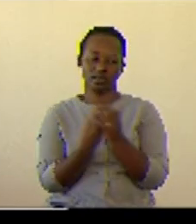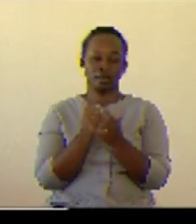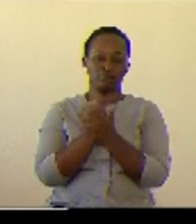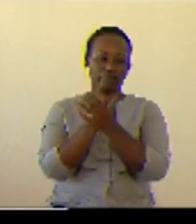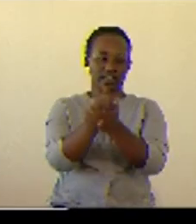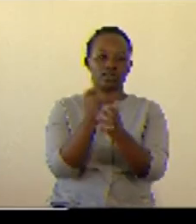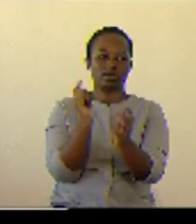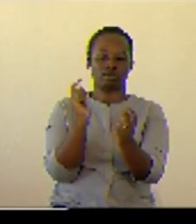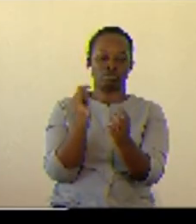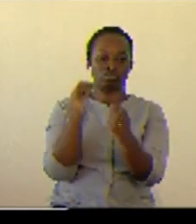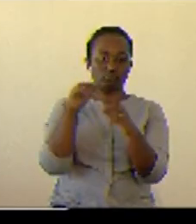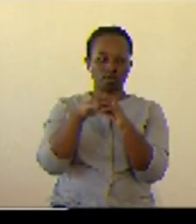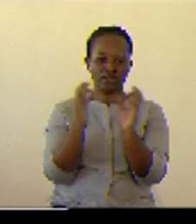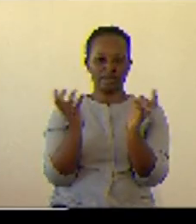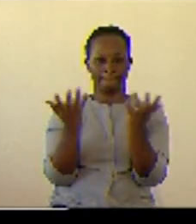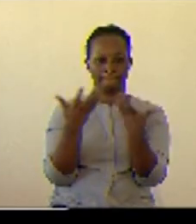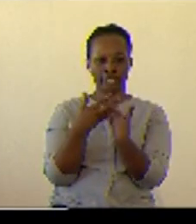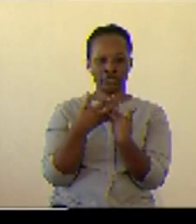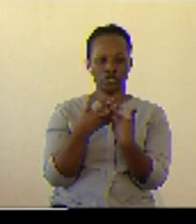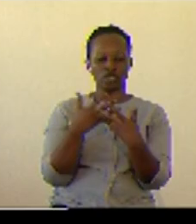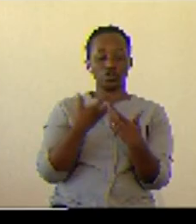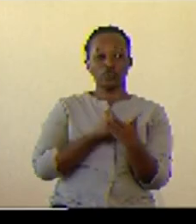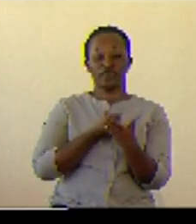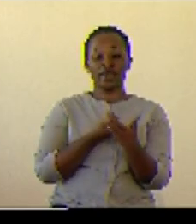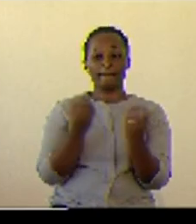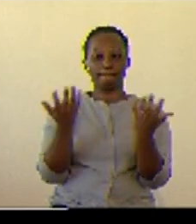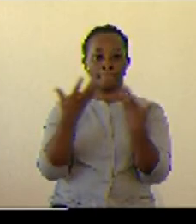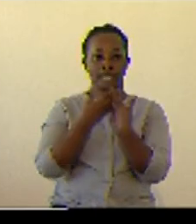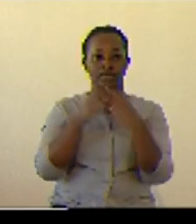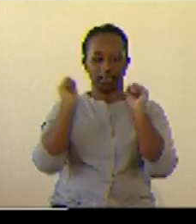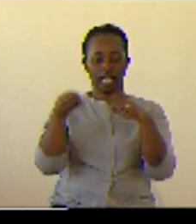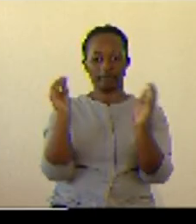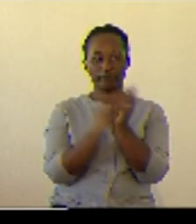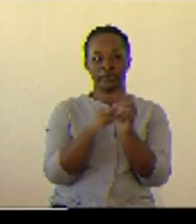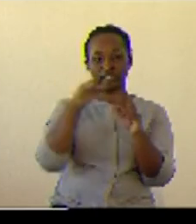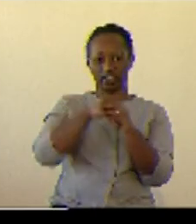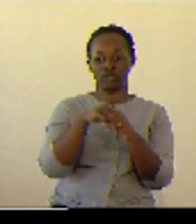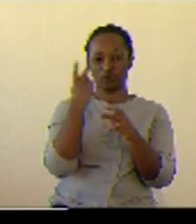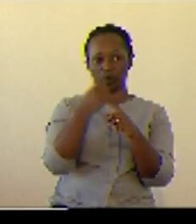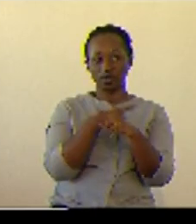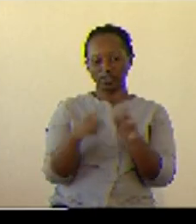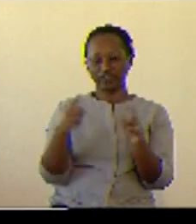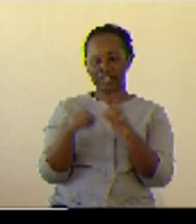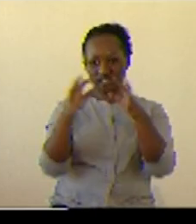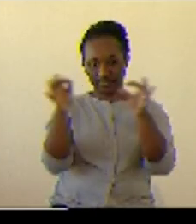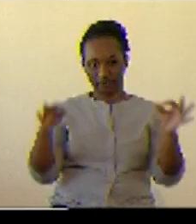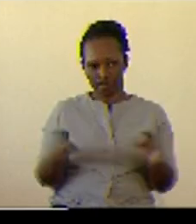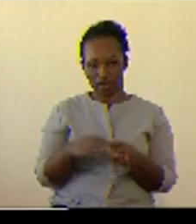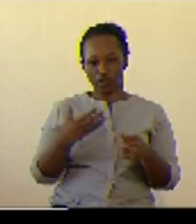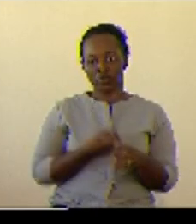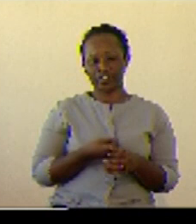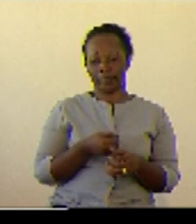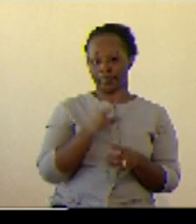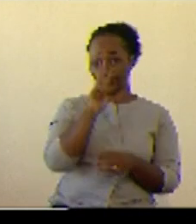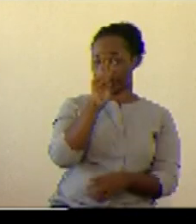merging. Then we have merging can be put in 2 different forms. We have vertical merging, vertical,